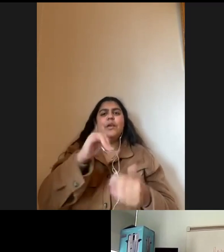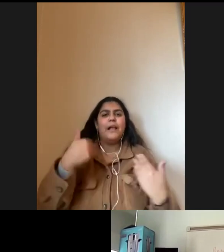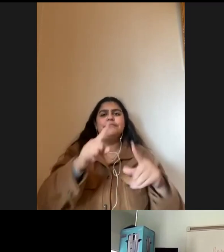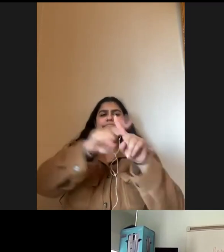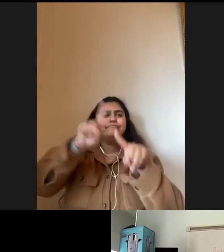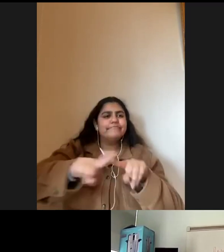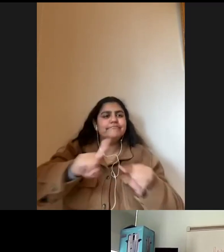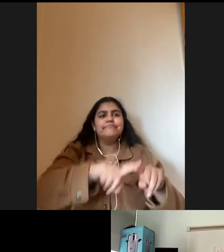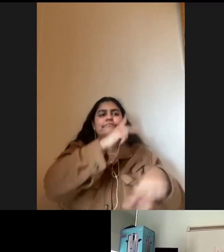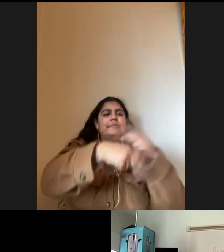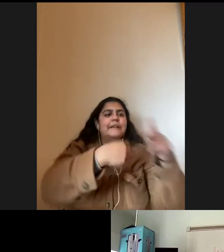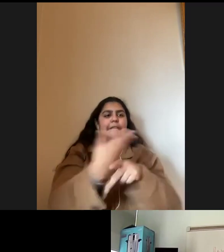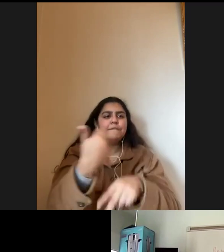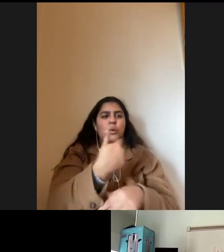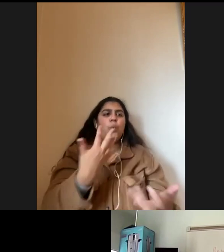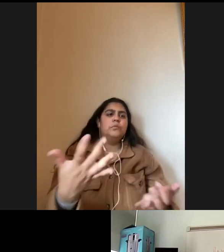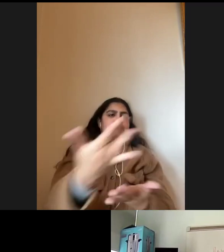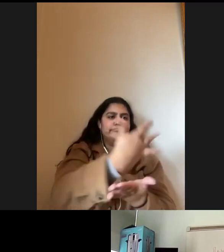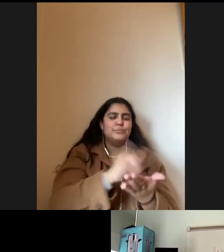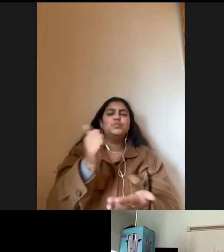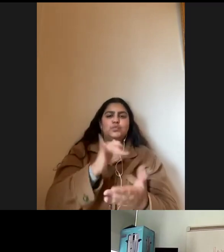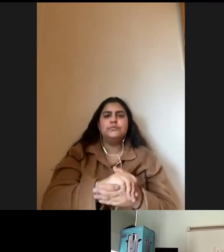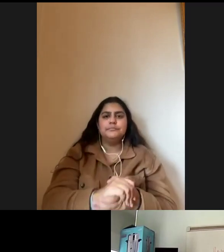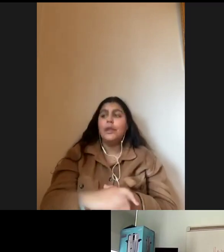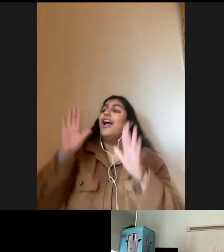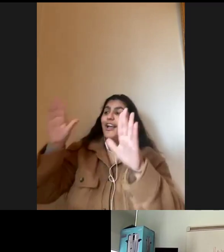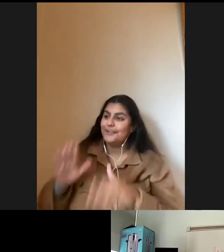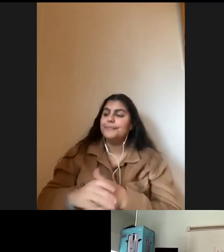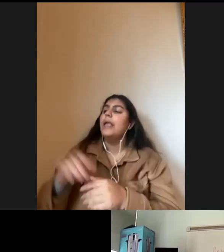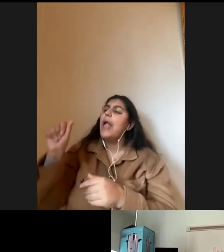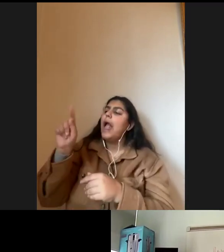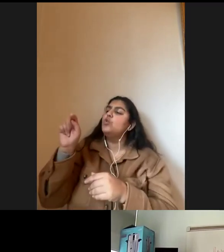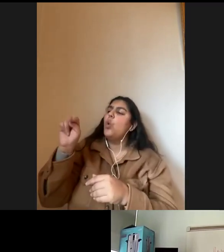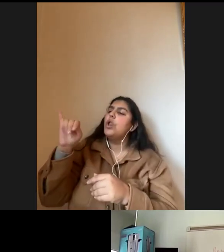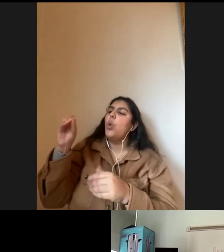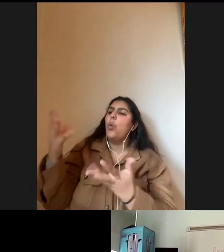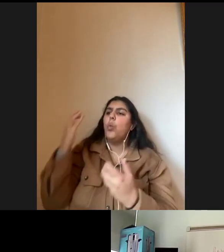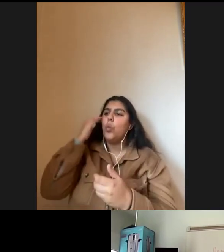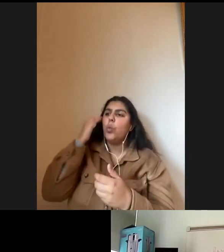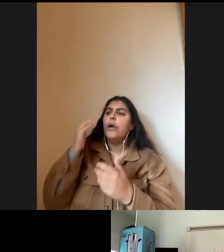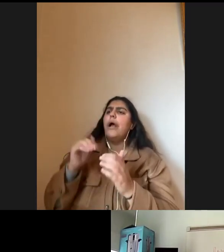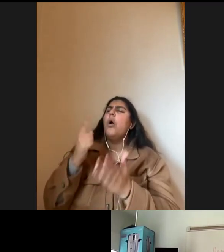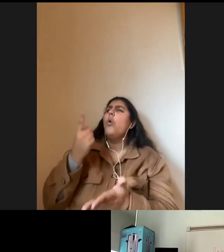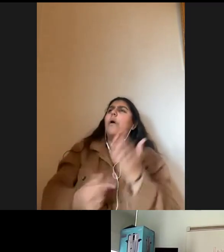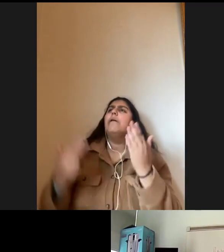want to collect and things like that. Yeah. Awesome. Antonia wants to know what do fish do for